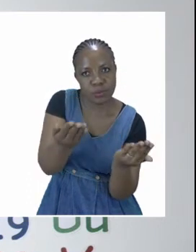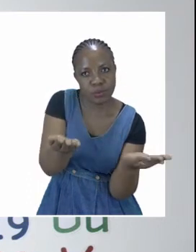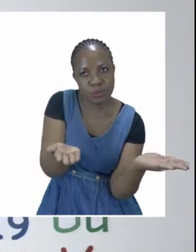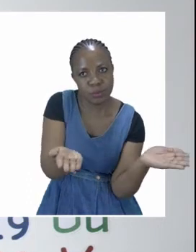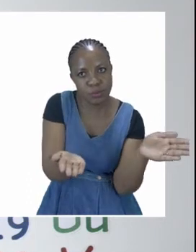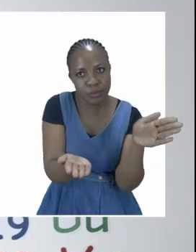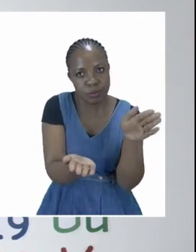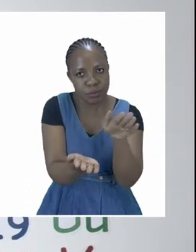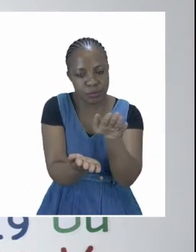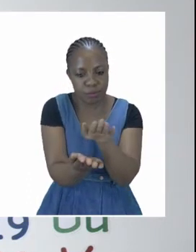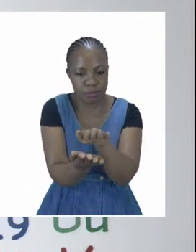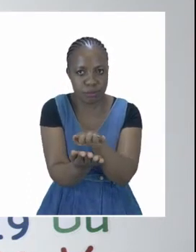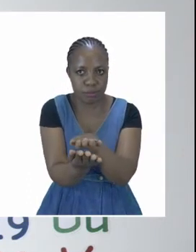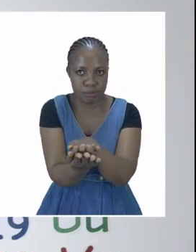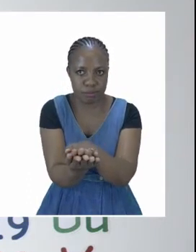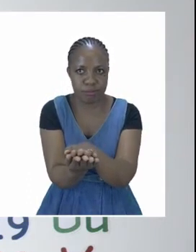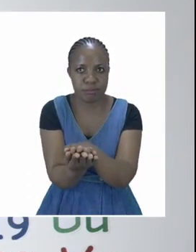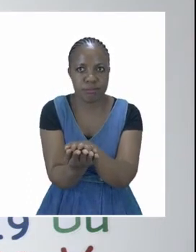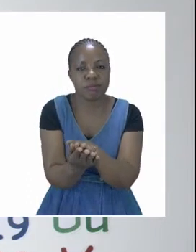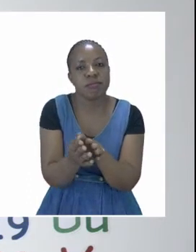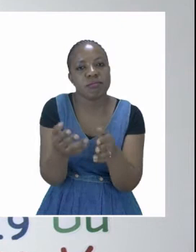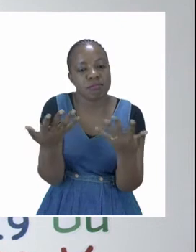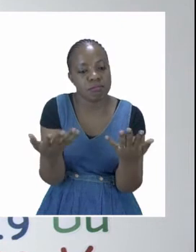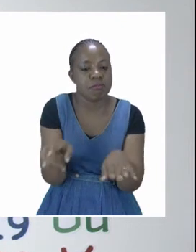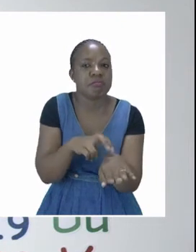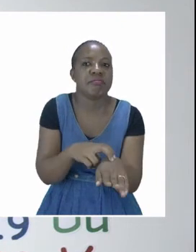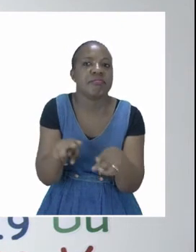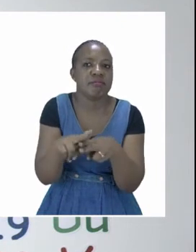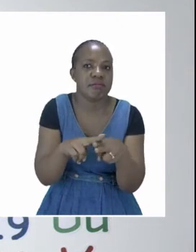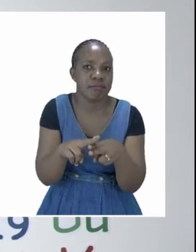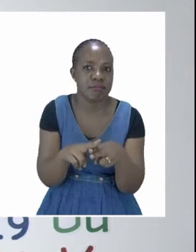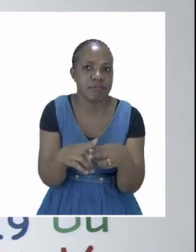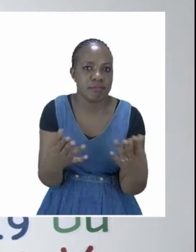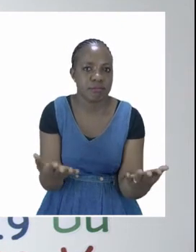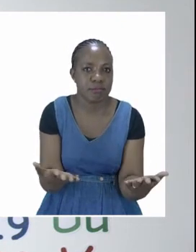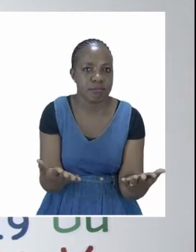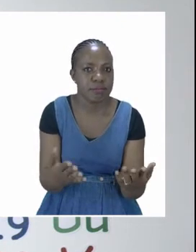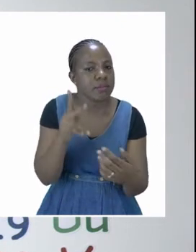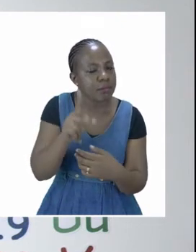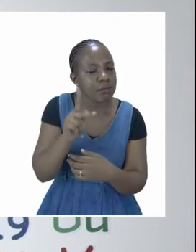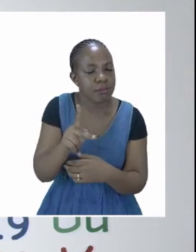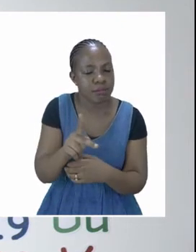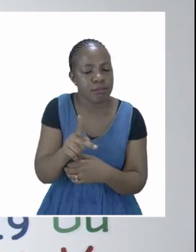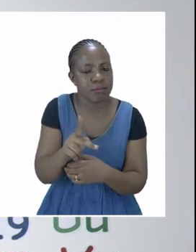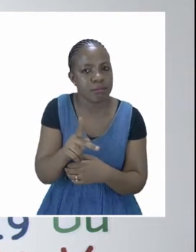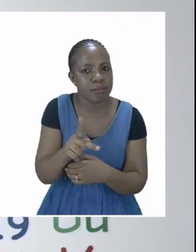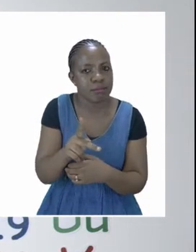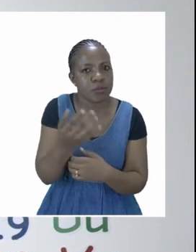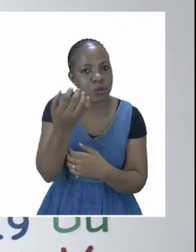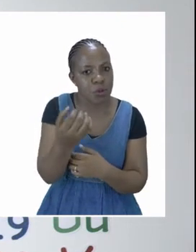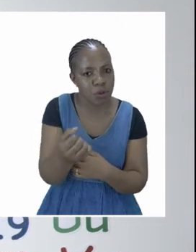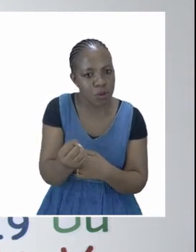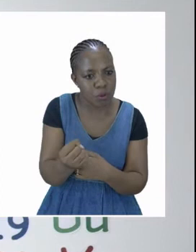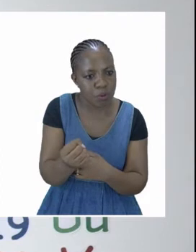it for ready to use. But there is more. We are also available on